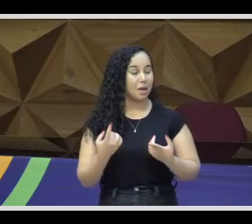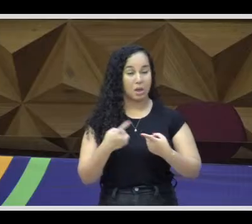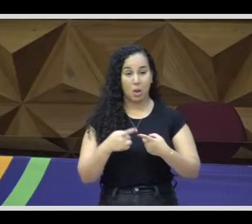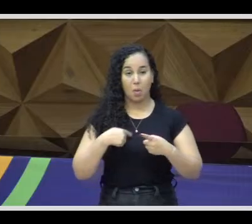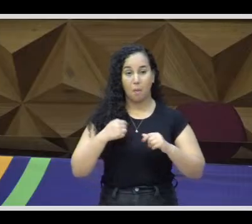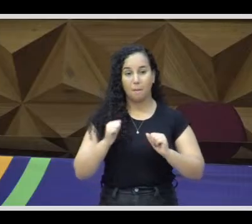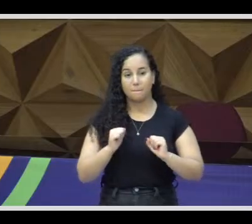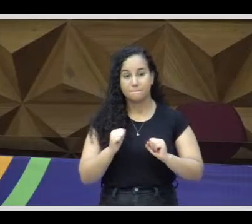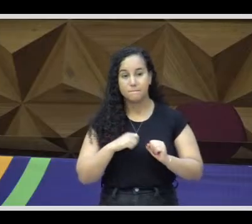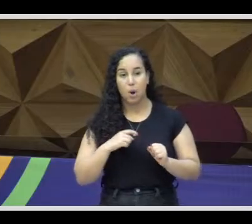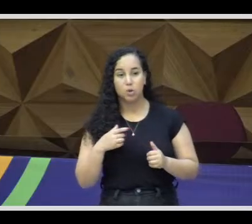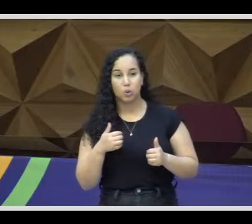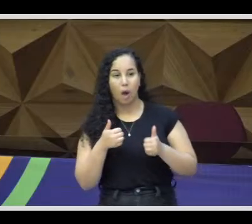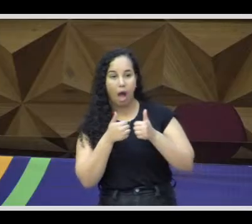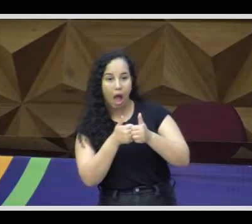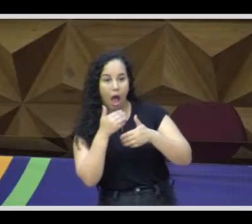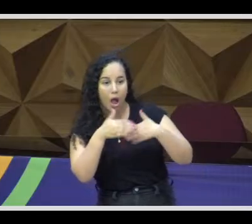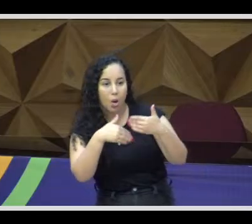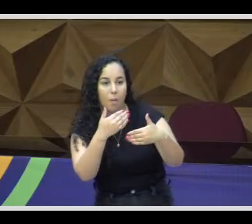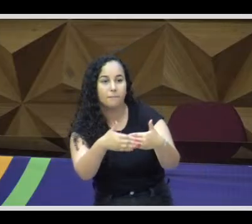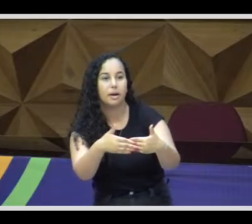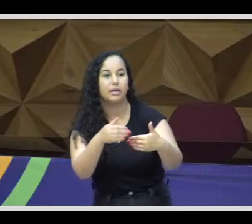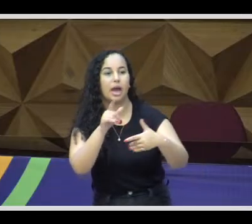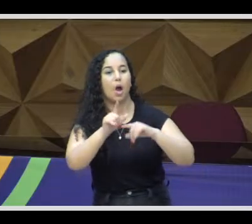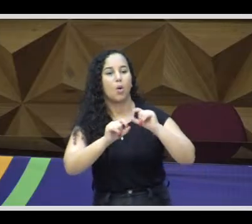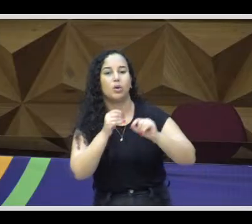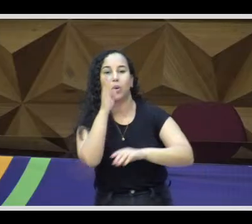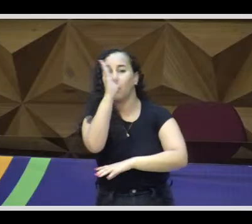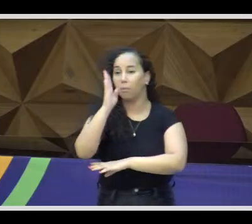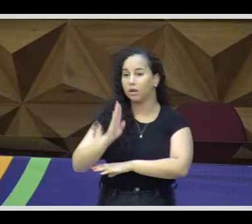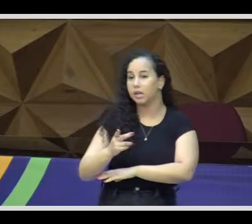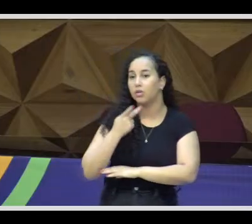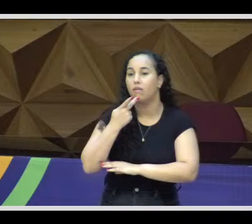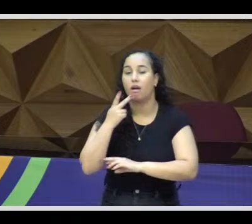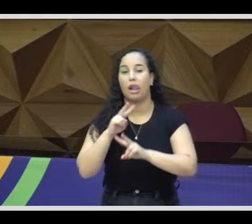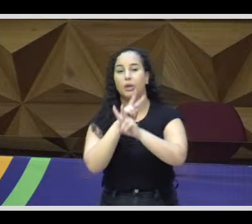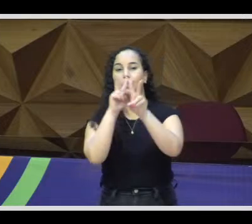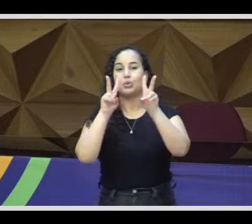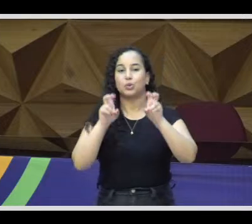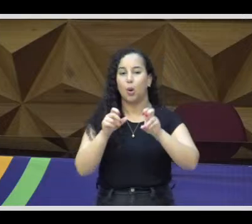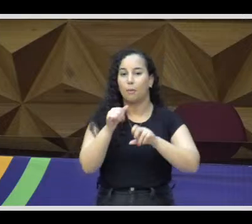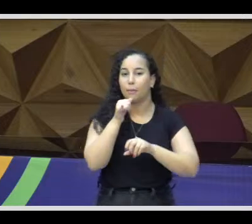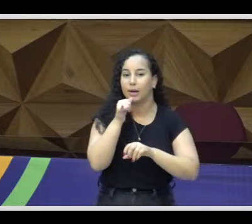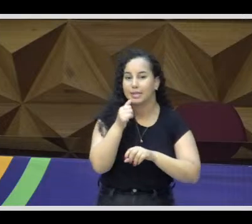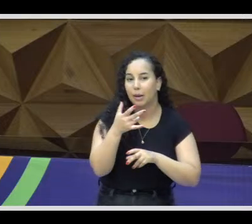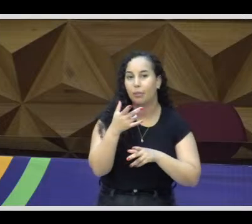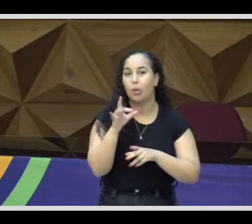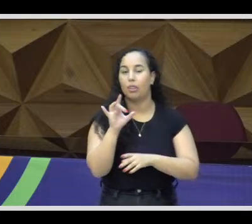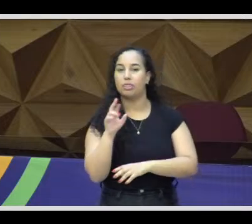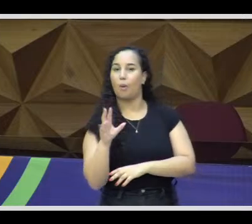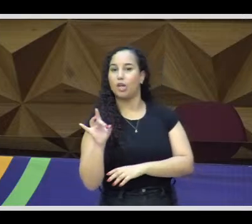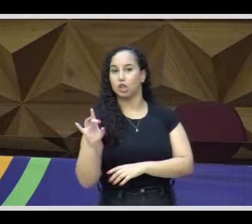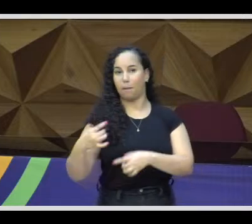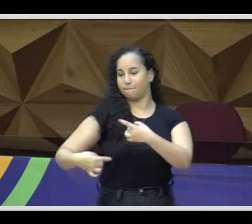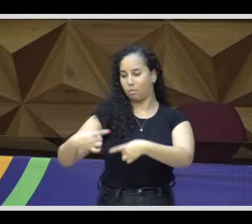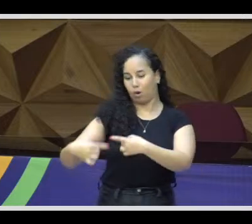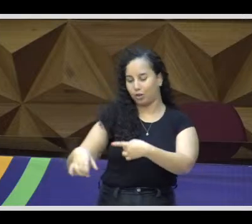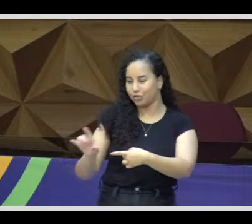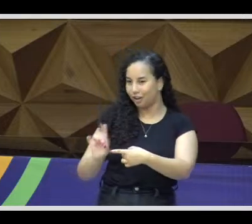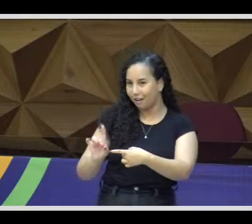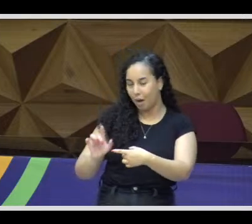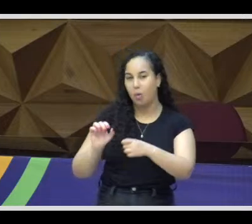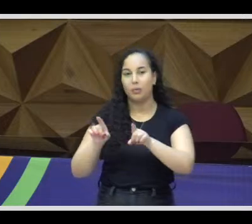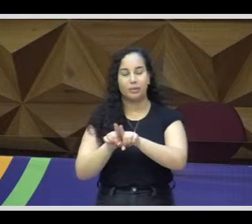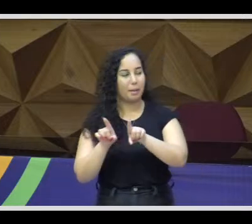follow what Brazilians are talking about in terms not only politics, which